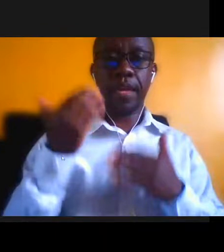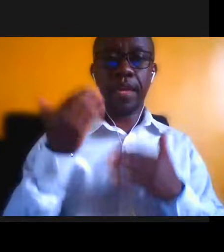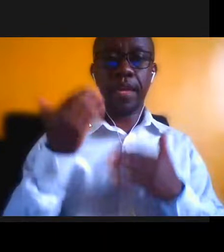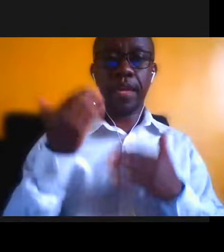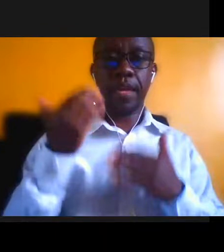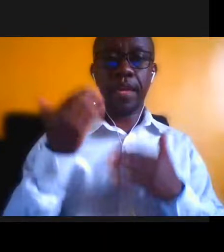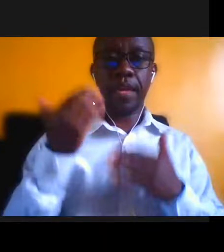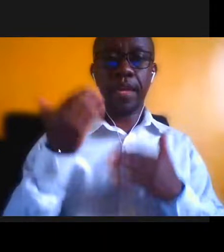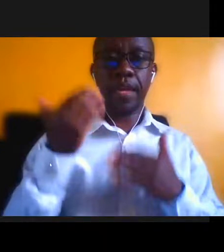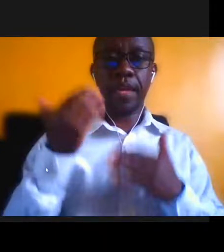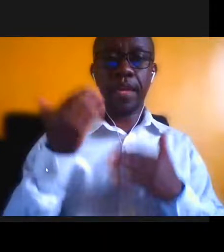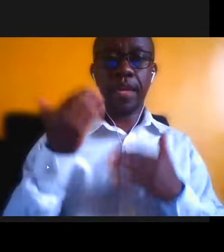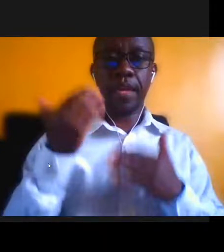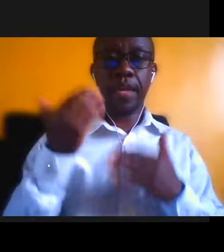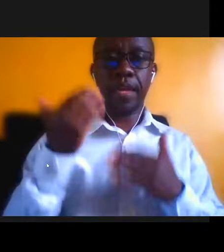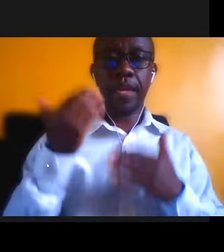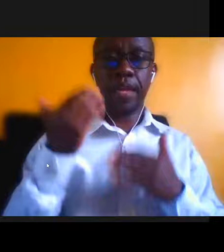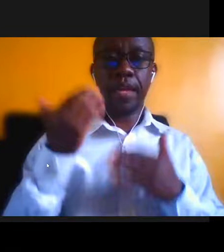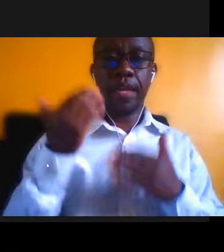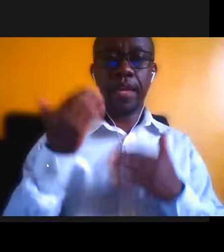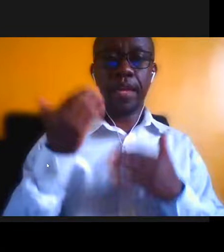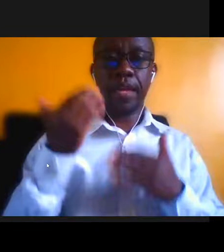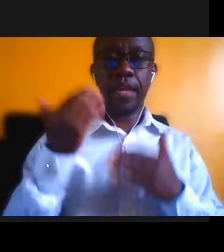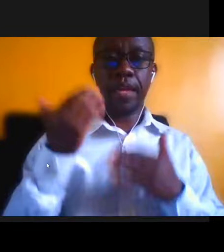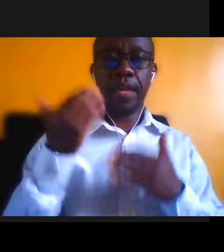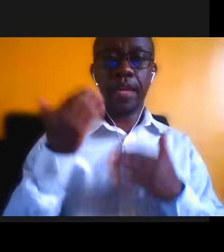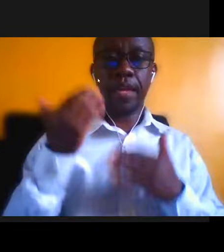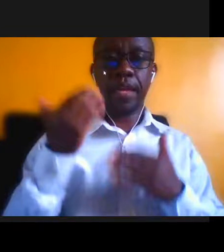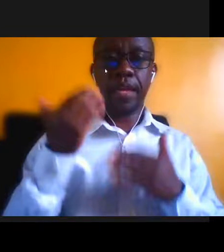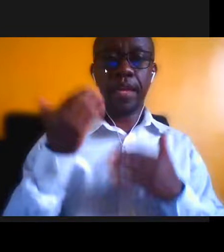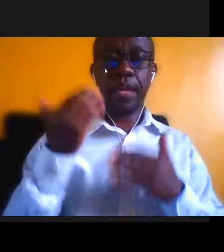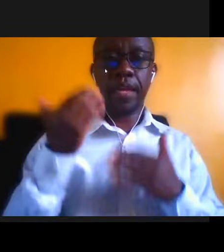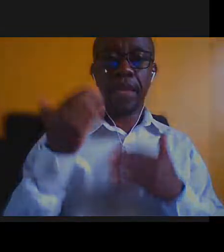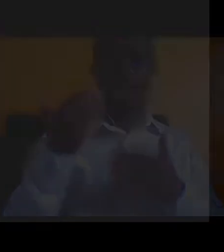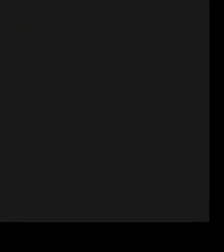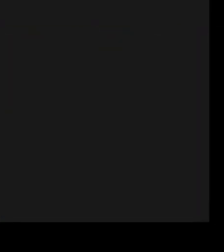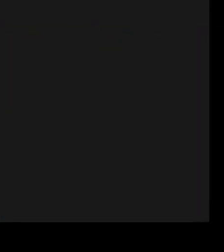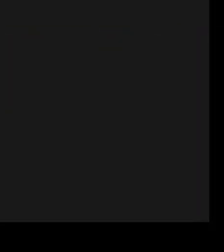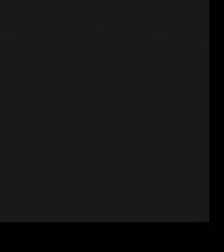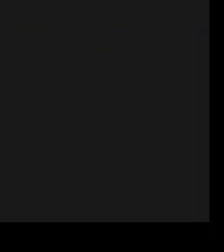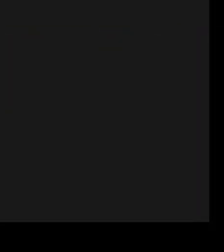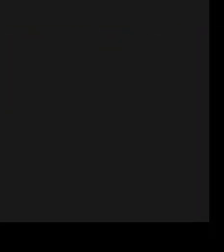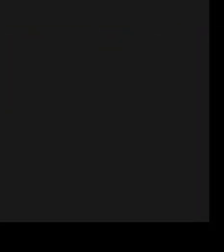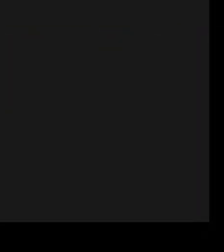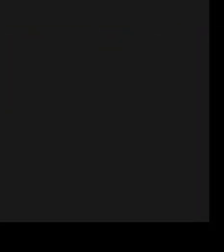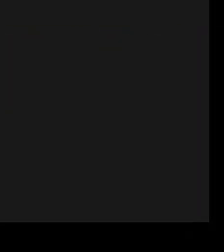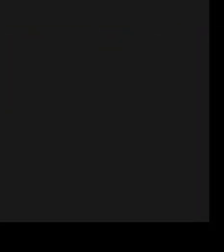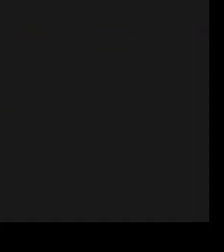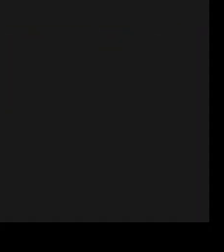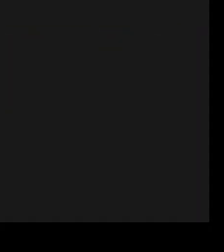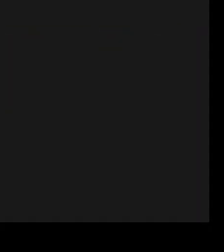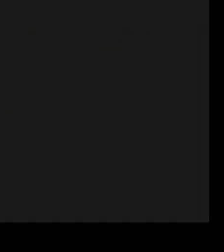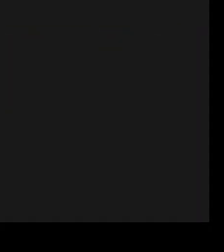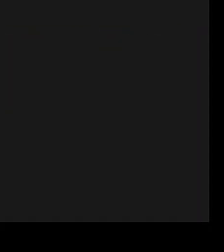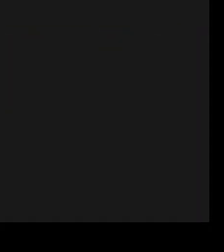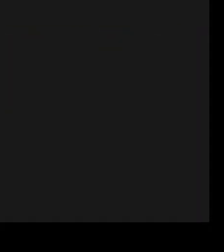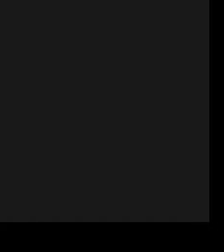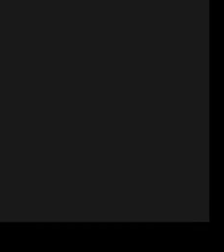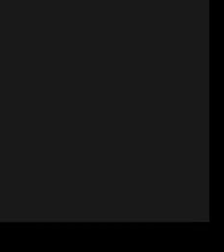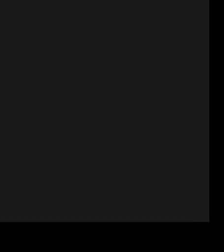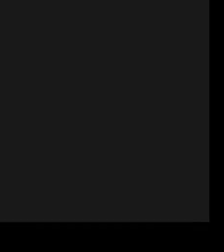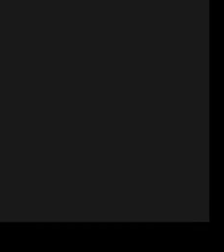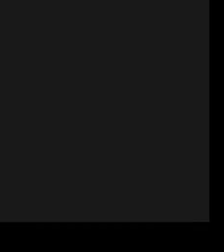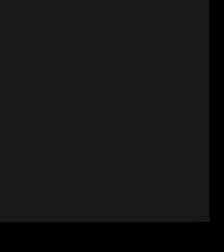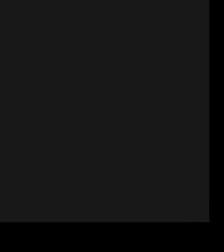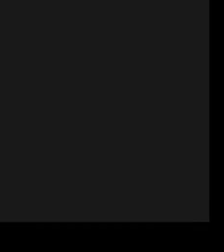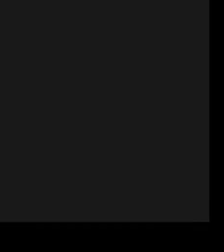are the leaders of the future of our countries. This is how I said it's